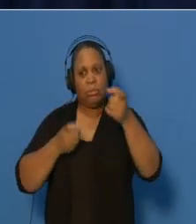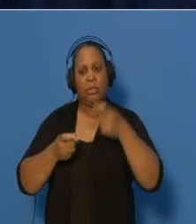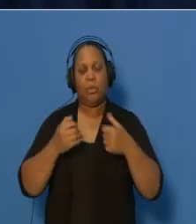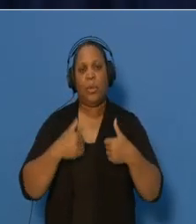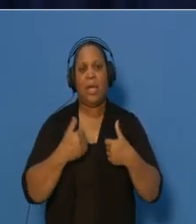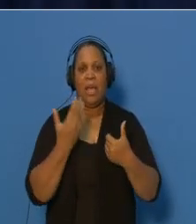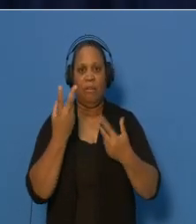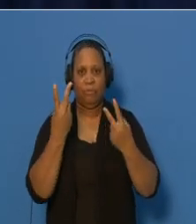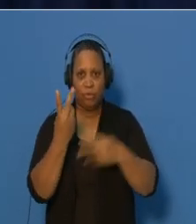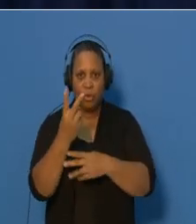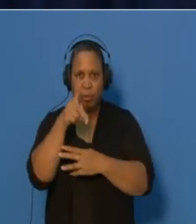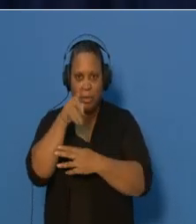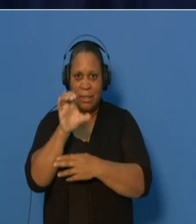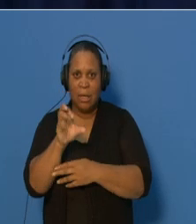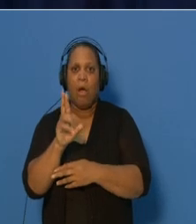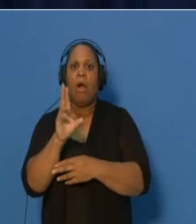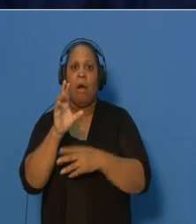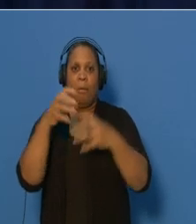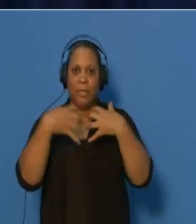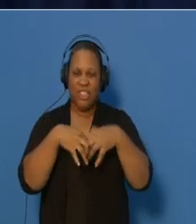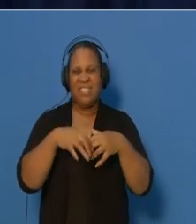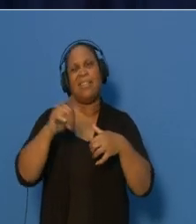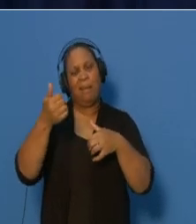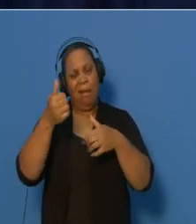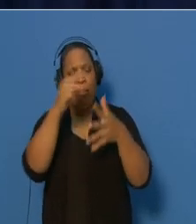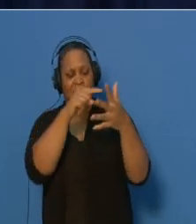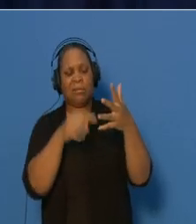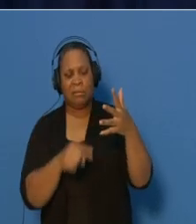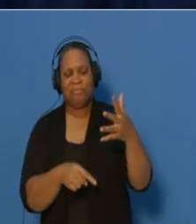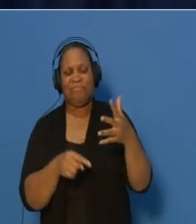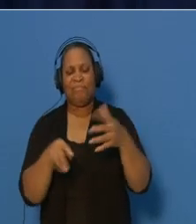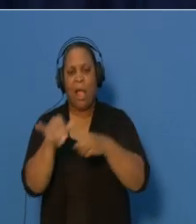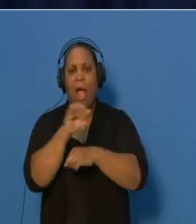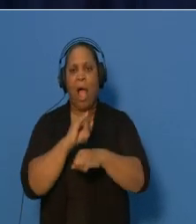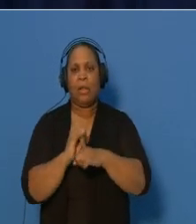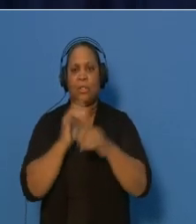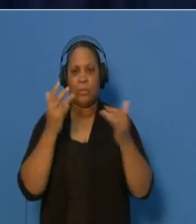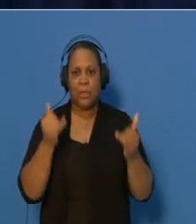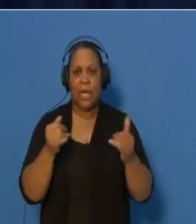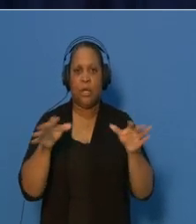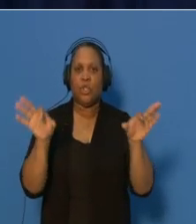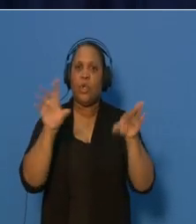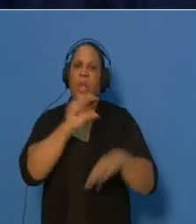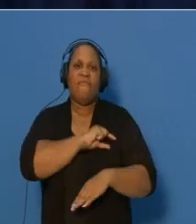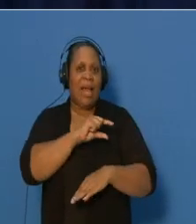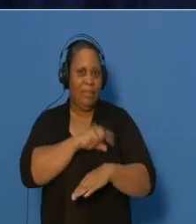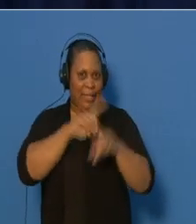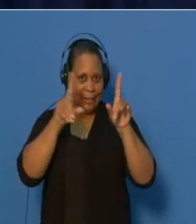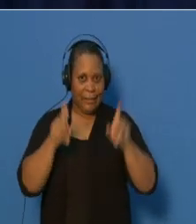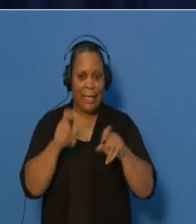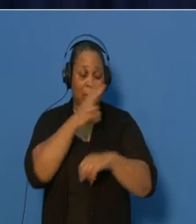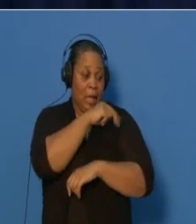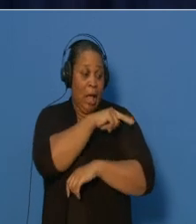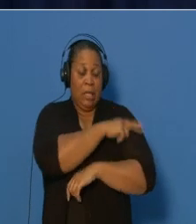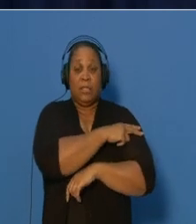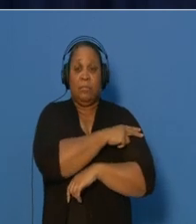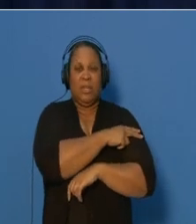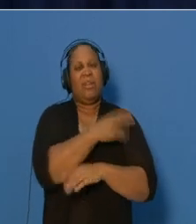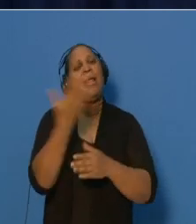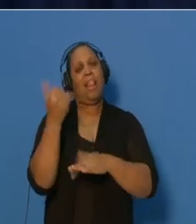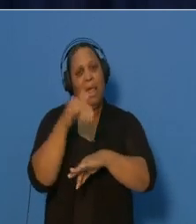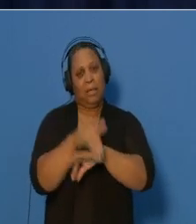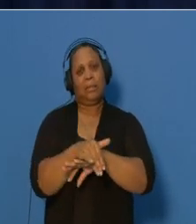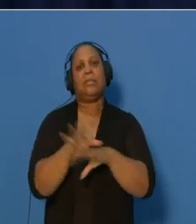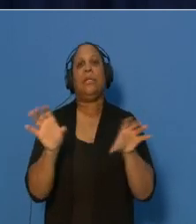PCR machines, in addition to other machines which are here on island, which are running validation tests in the Bermuda hospital and ran validation tests last night.